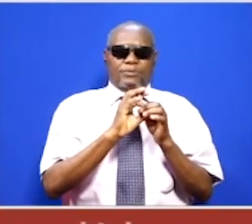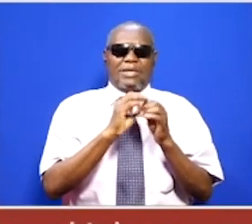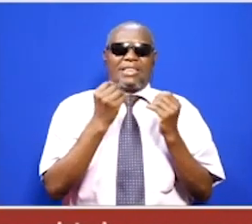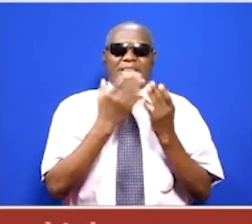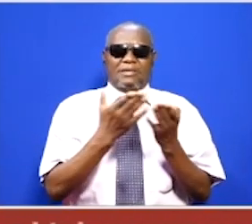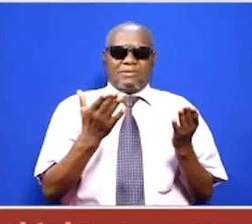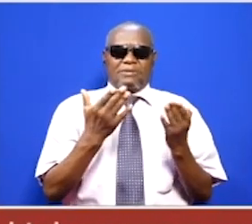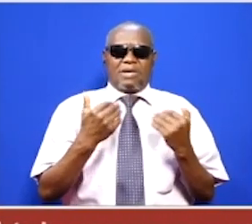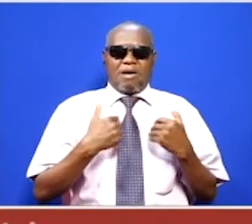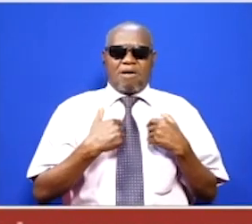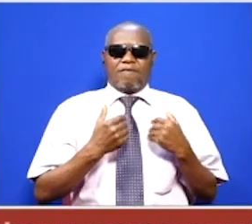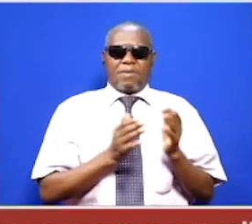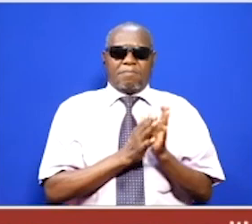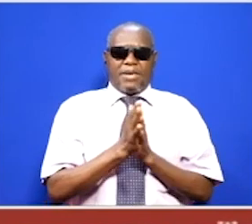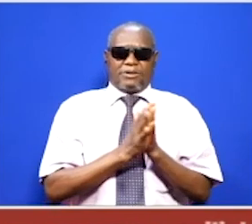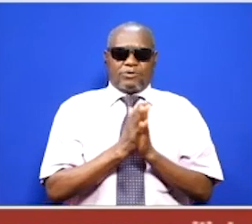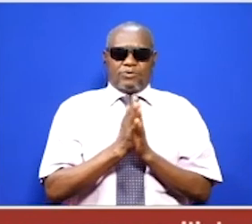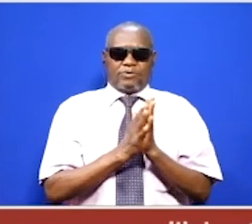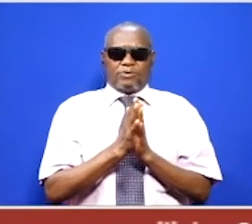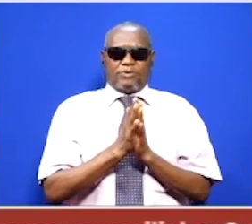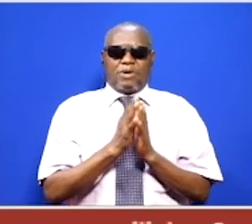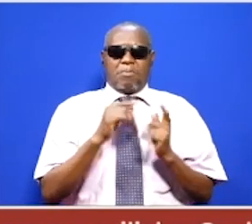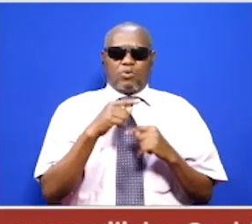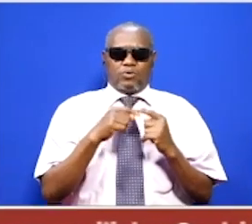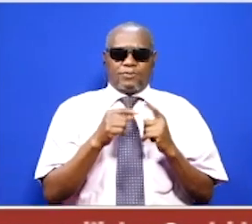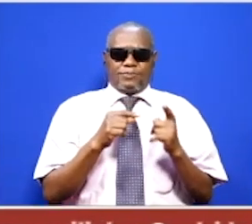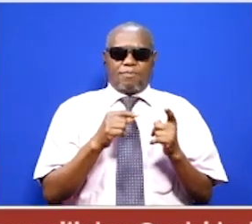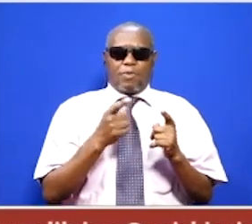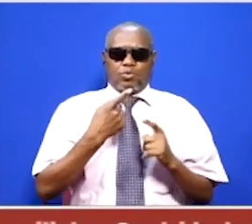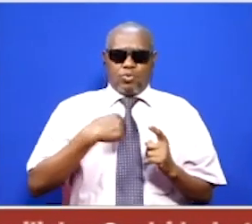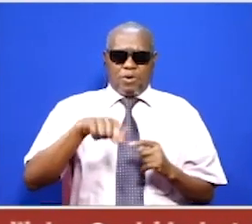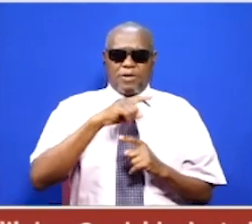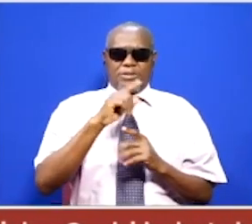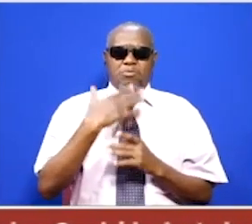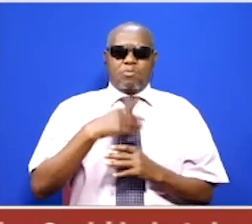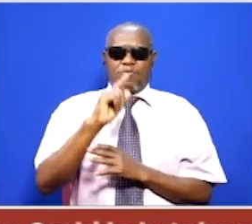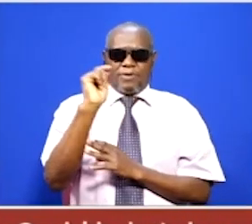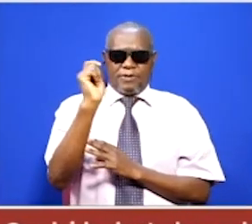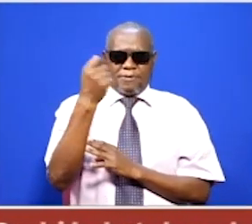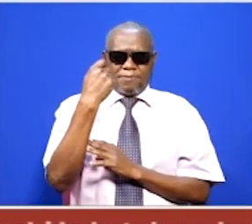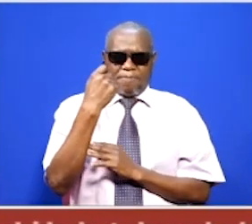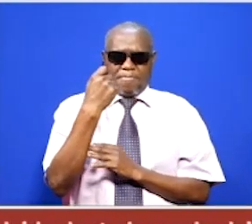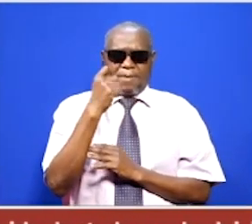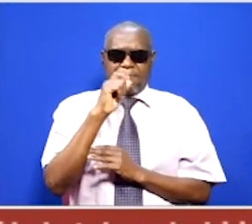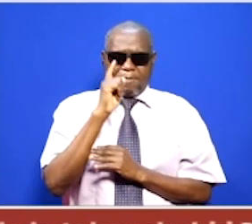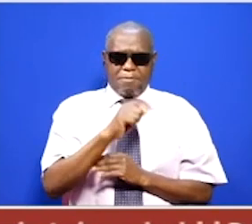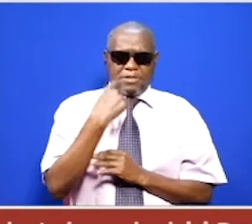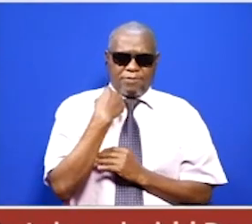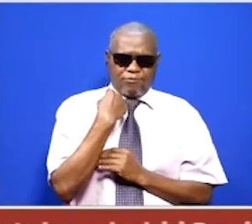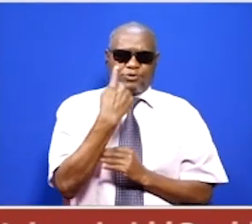passionate and unrelenting about. To us, the people of Kenya must come